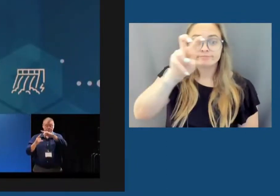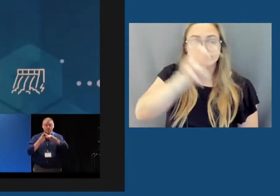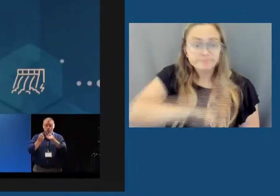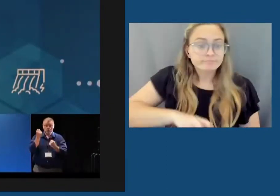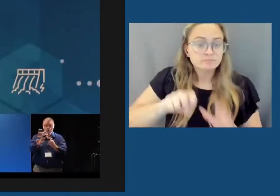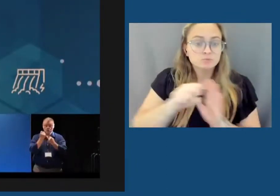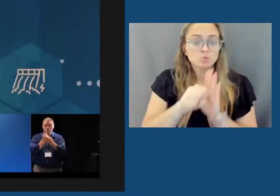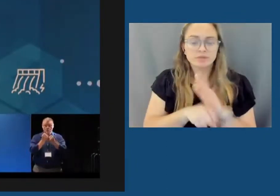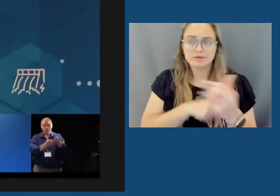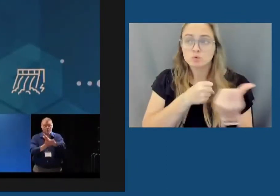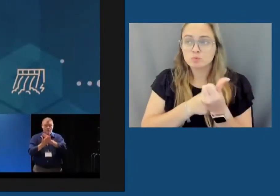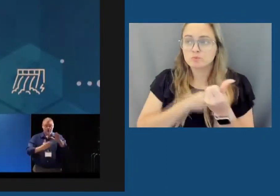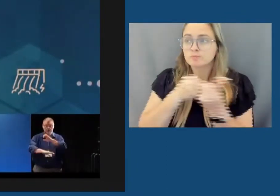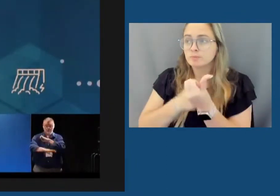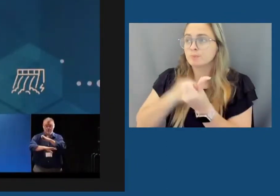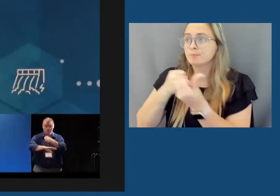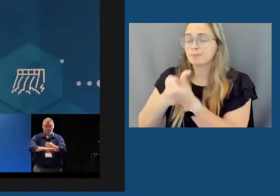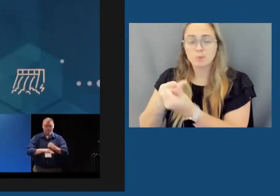clean energy